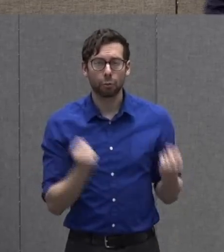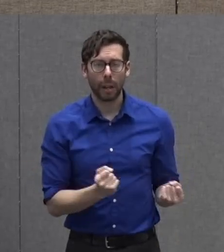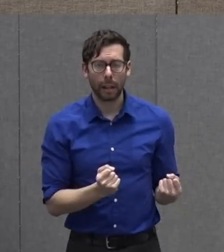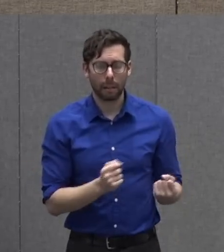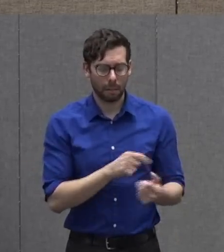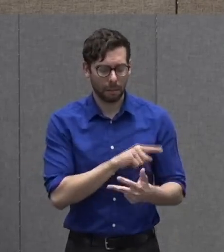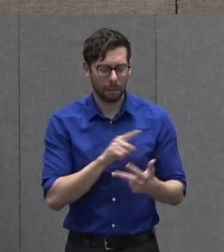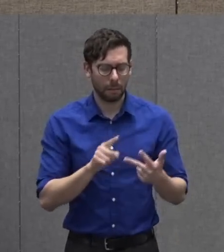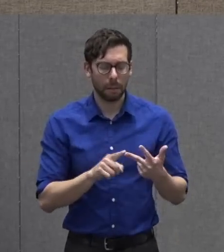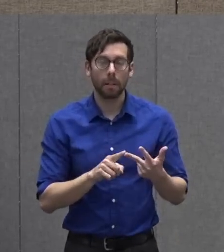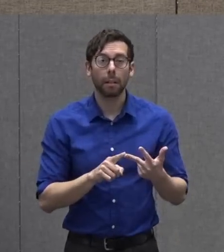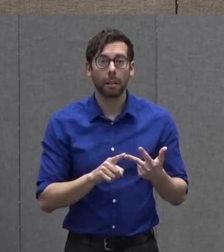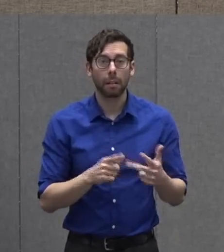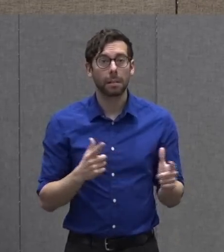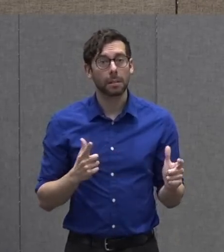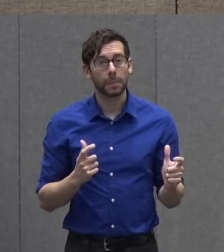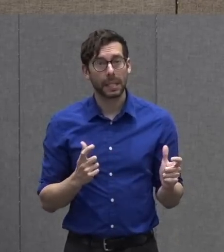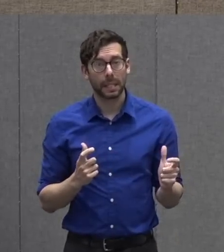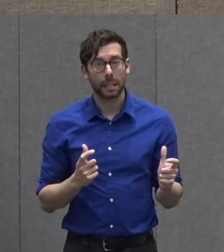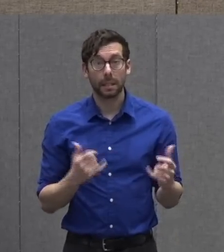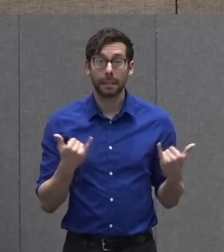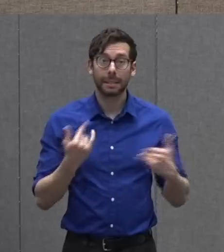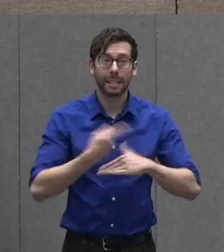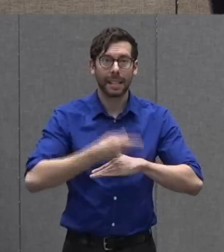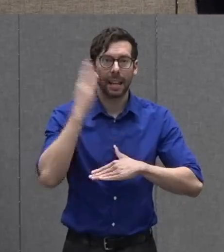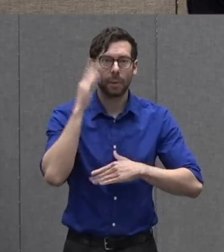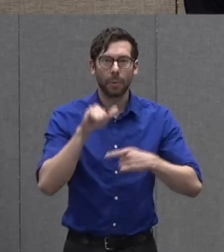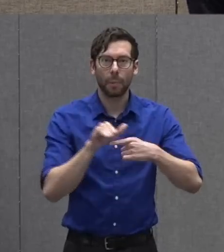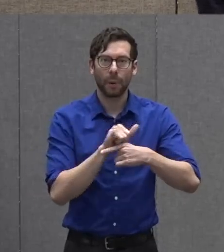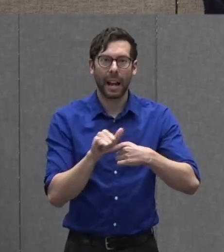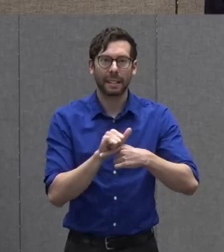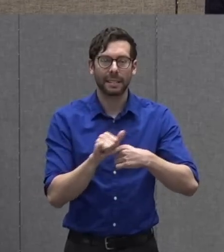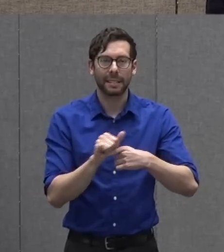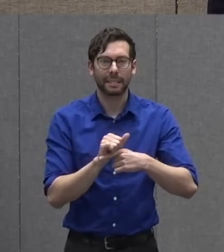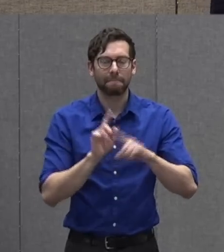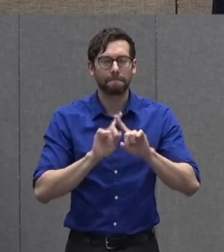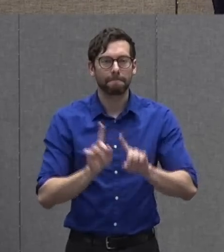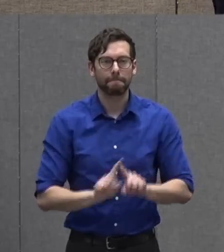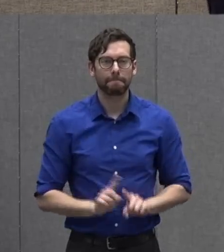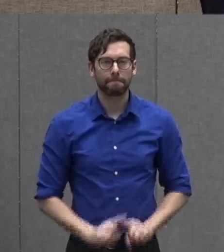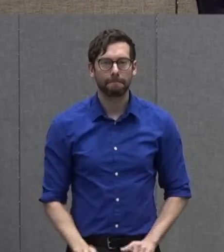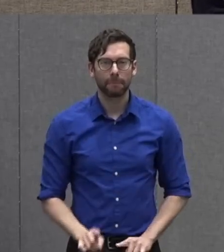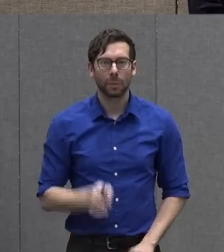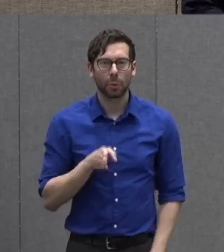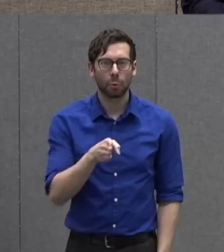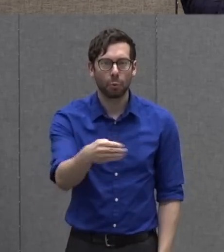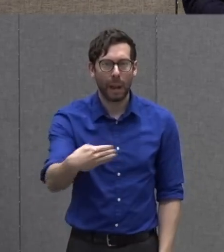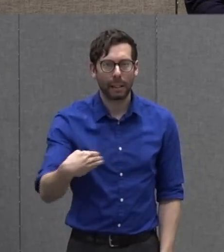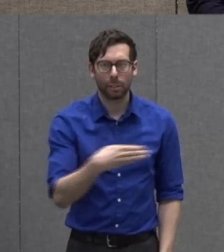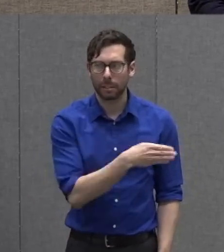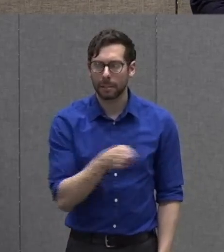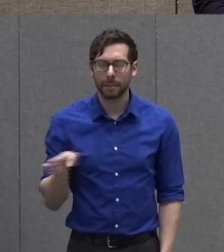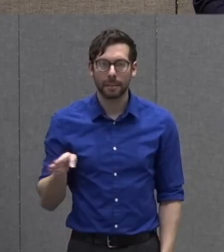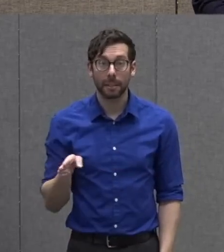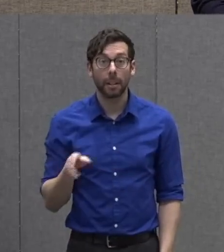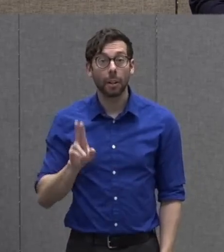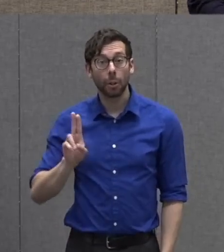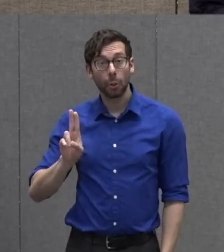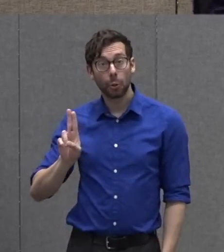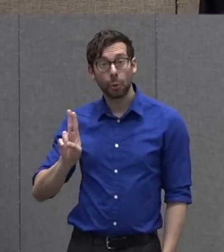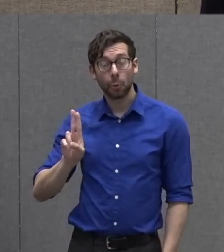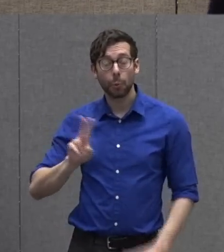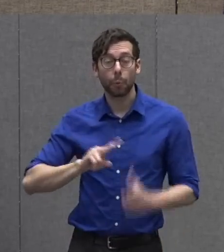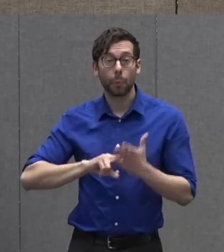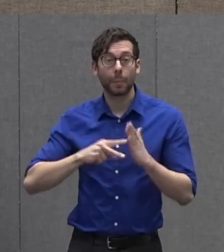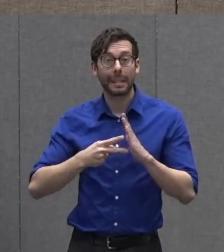today. So U is for up. And we want to practice drawing our